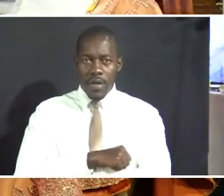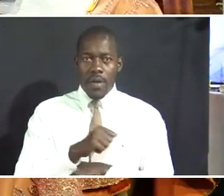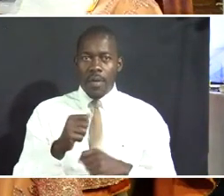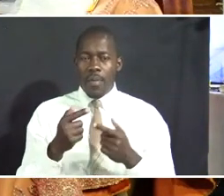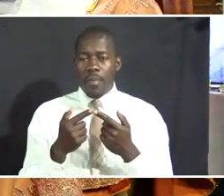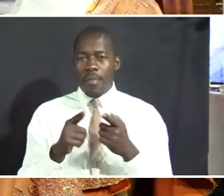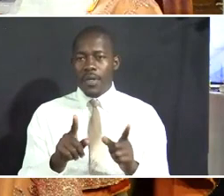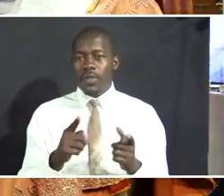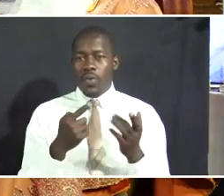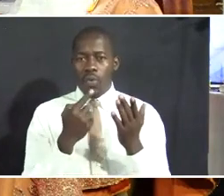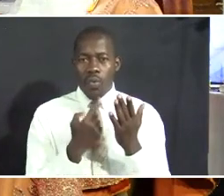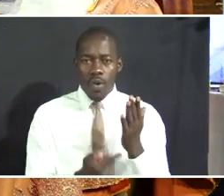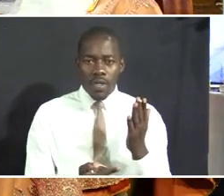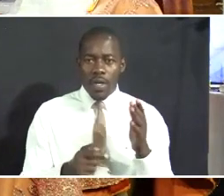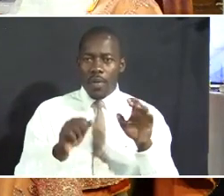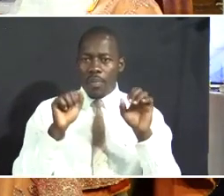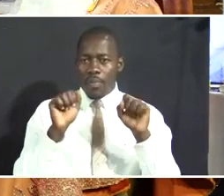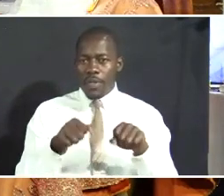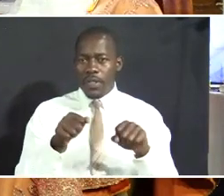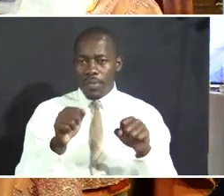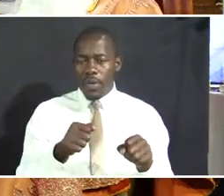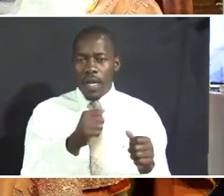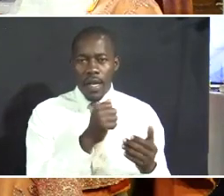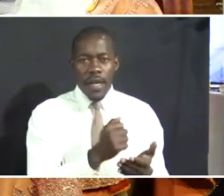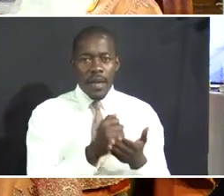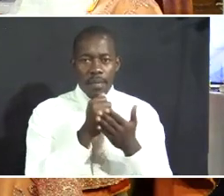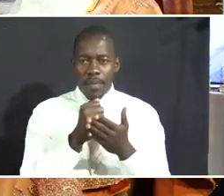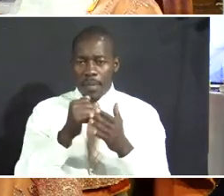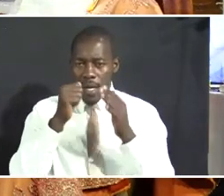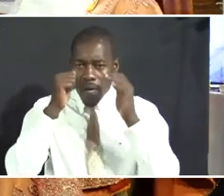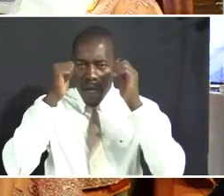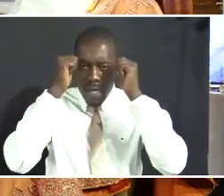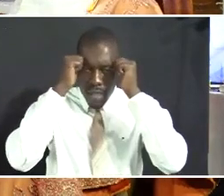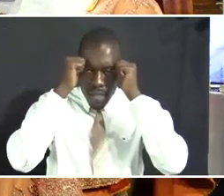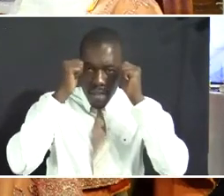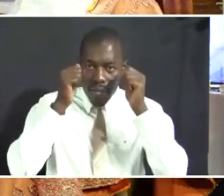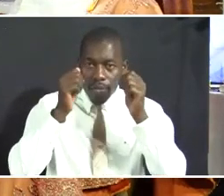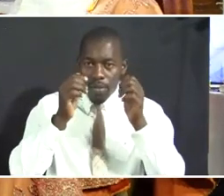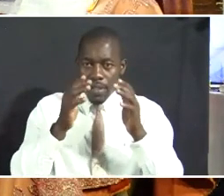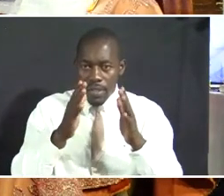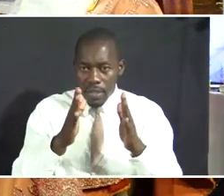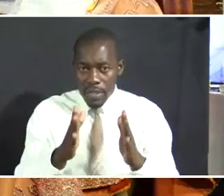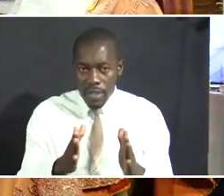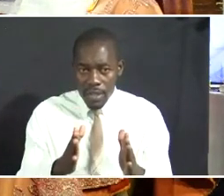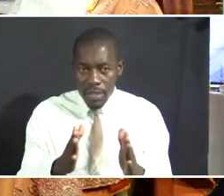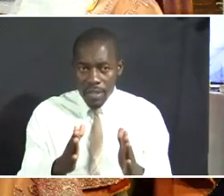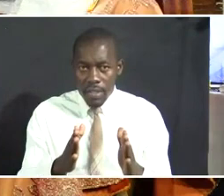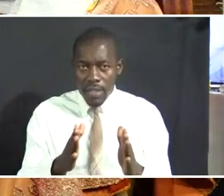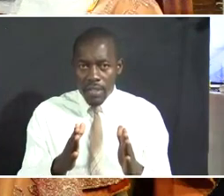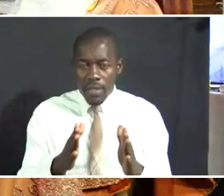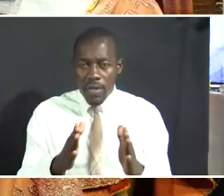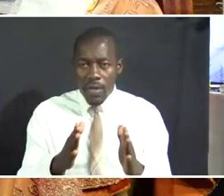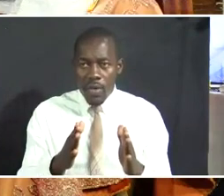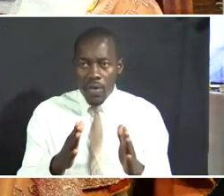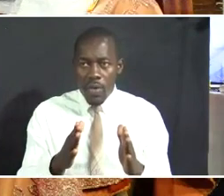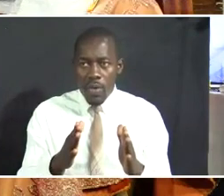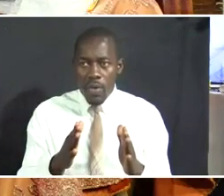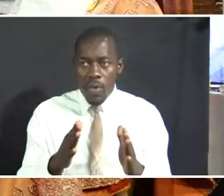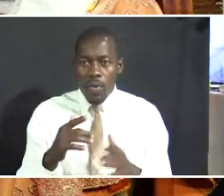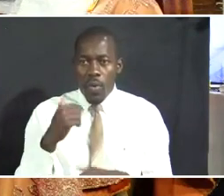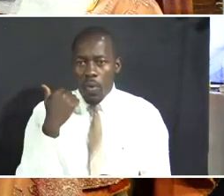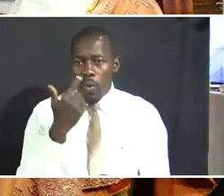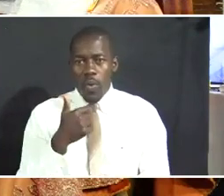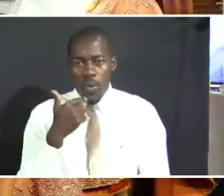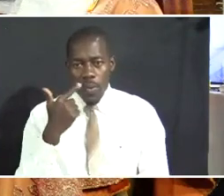I use to correct a student, in this case, a rebellious student, who doesn't want to